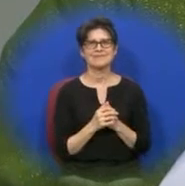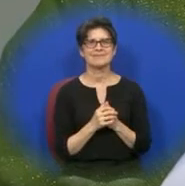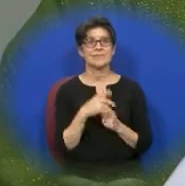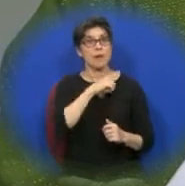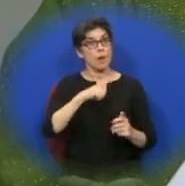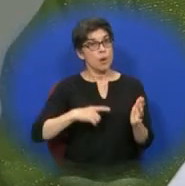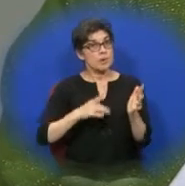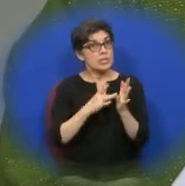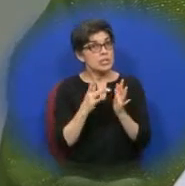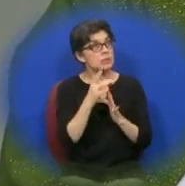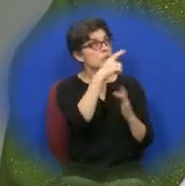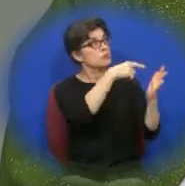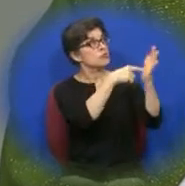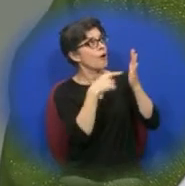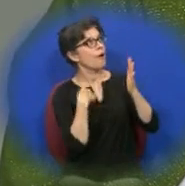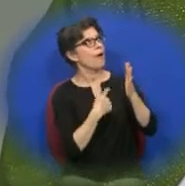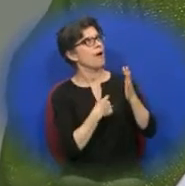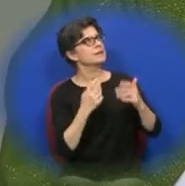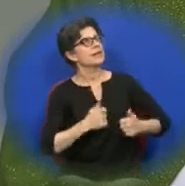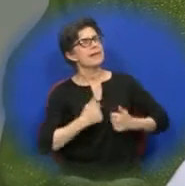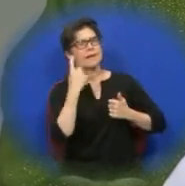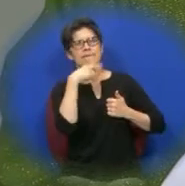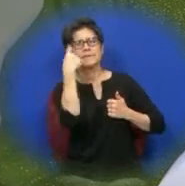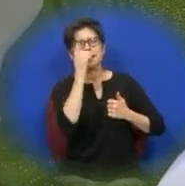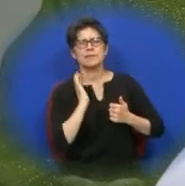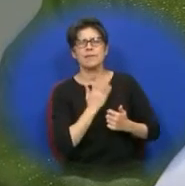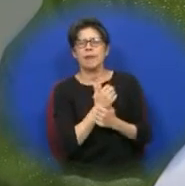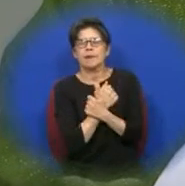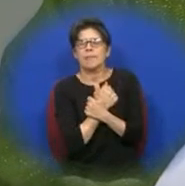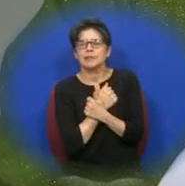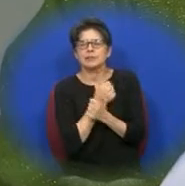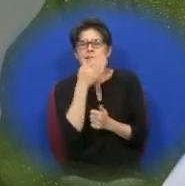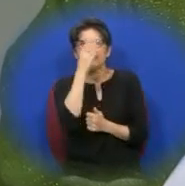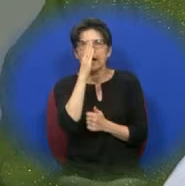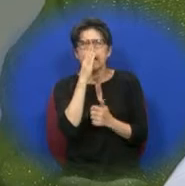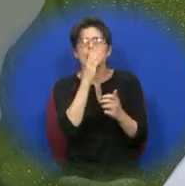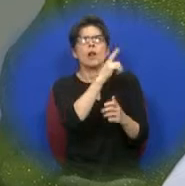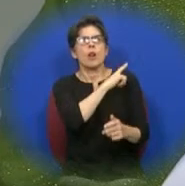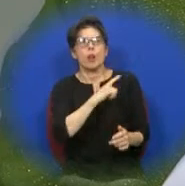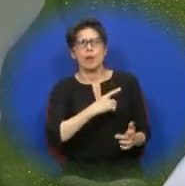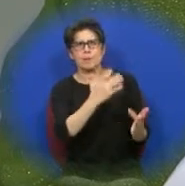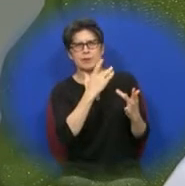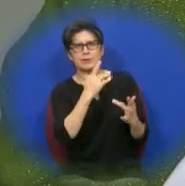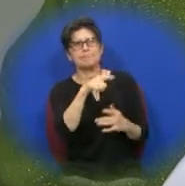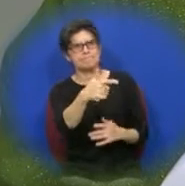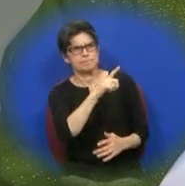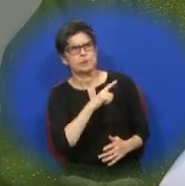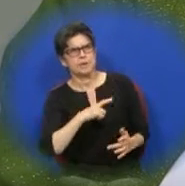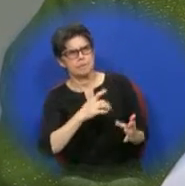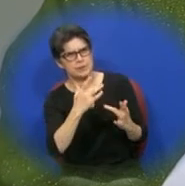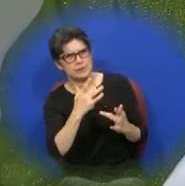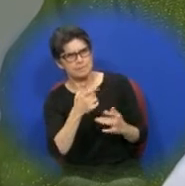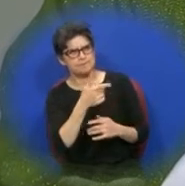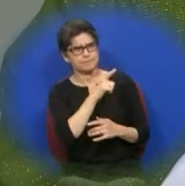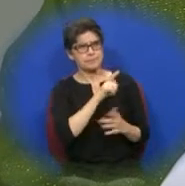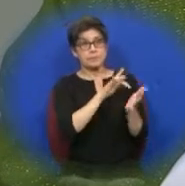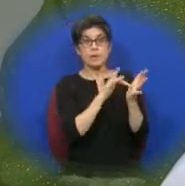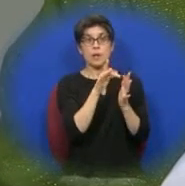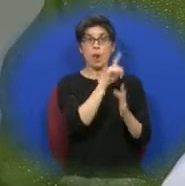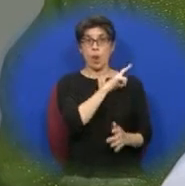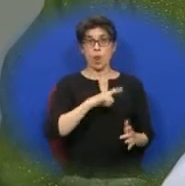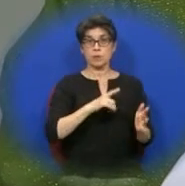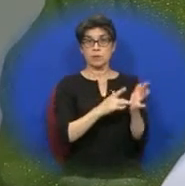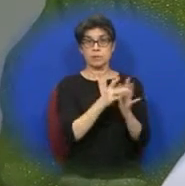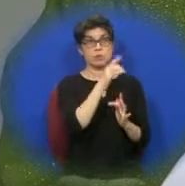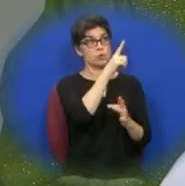Lord Jesus, you show us the living face of our compassionate God. Lord, have mercy. Lord, have mercy. Lord Jesus, you show us